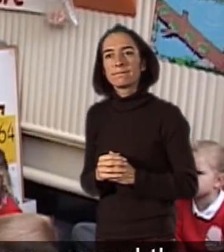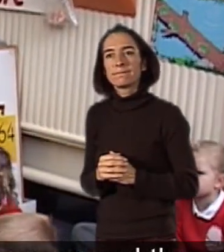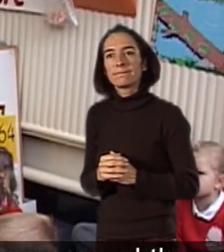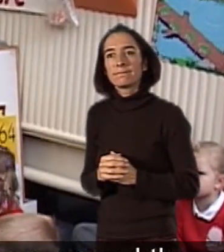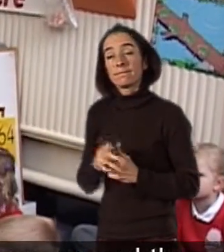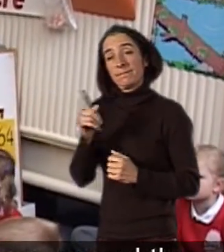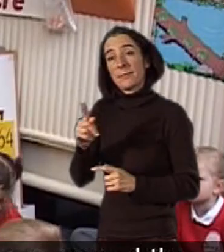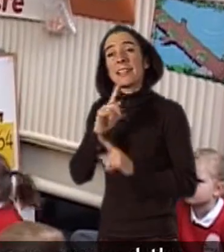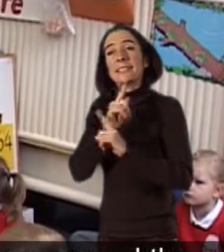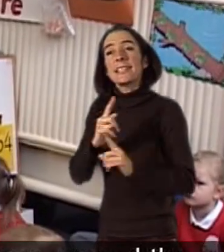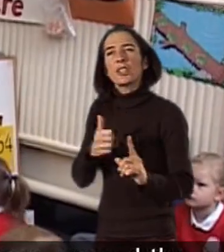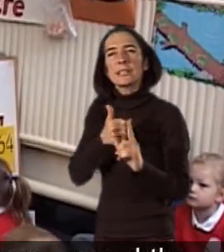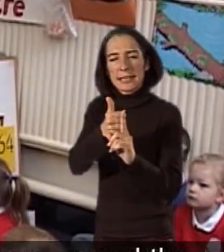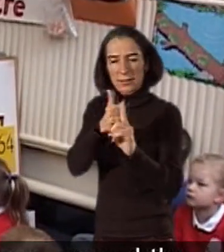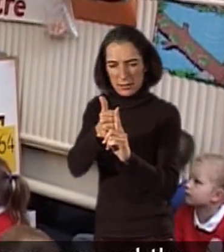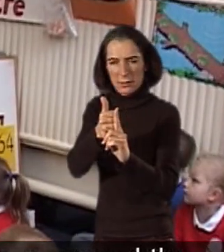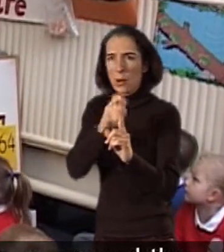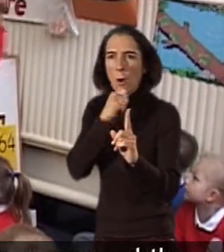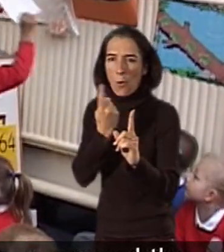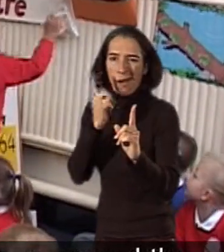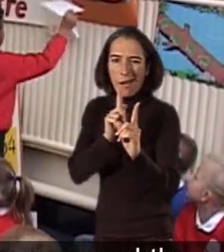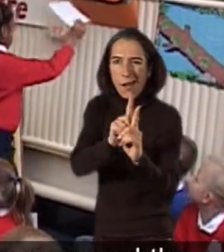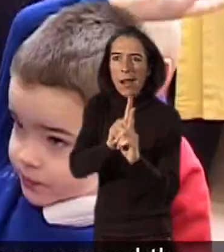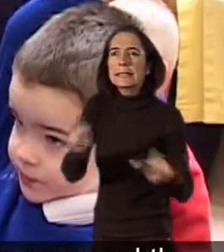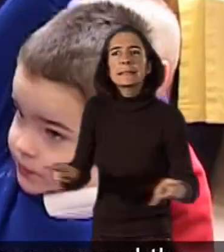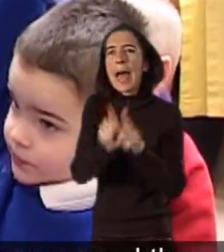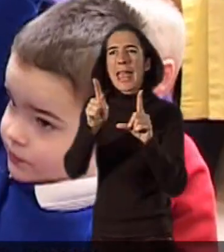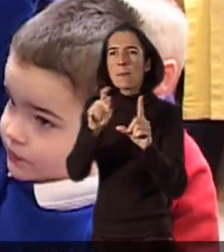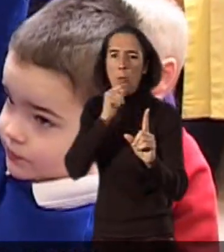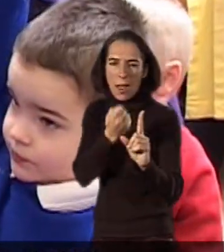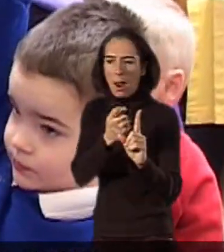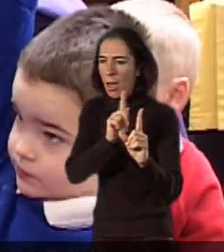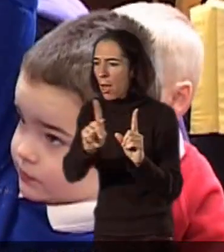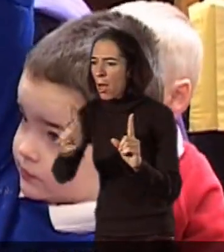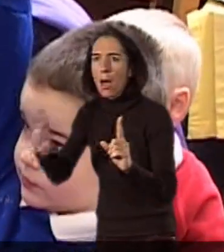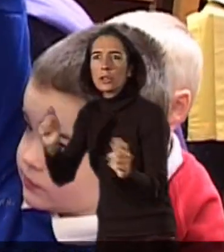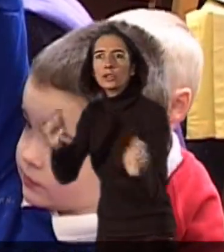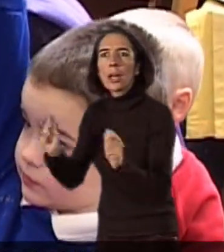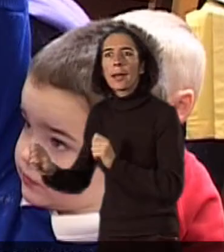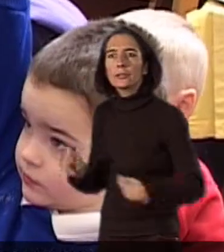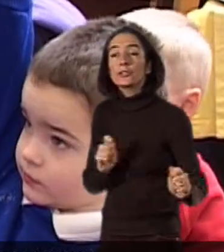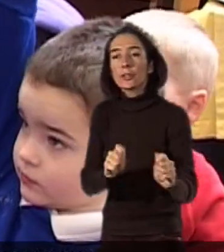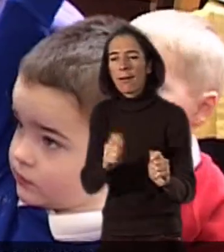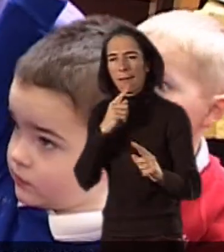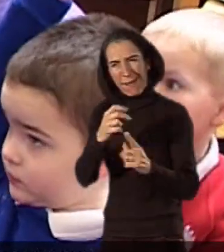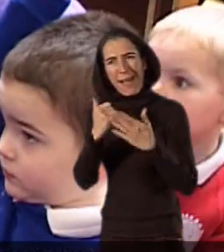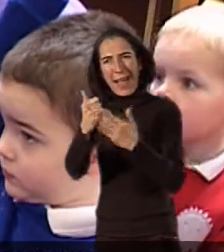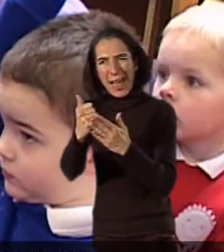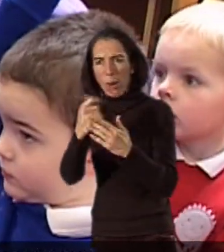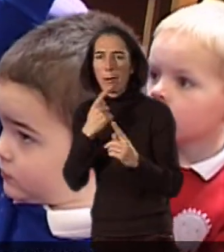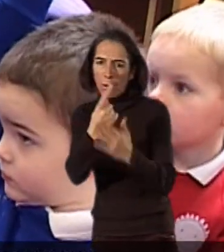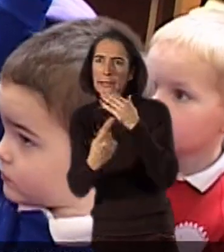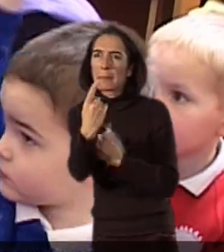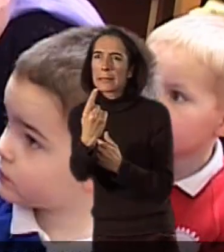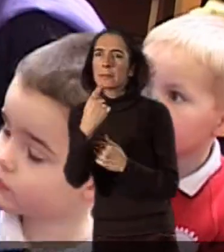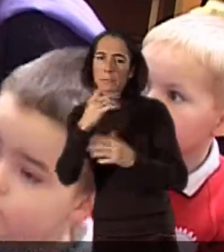Billesley, teaching assistants move around the school and do not always support the same pupil. This adjustment to timetables encourages peer support and